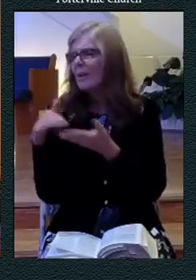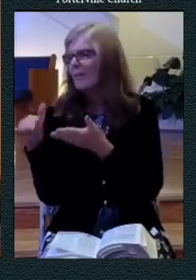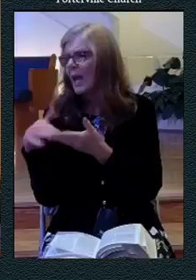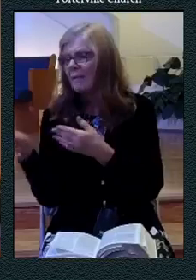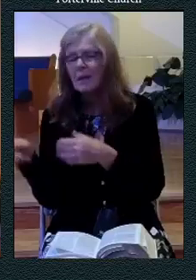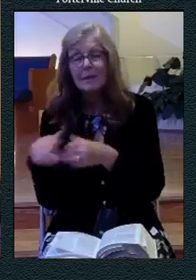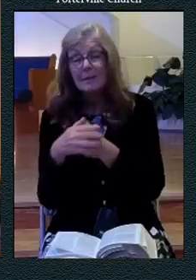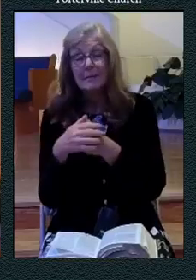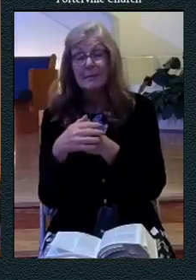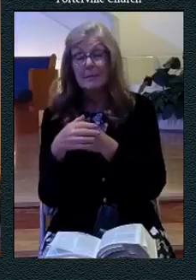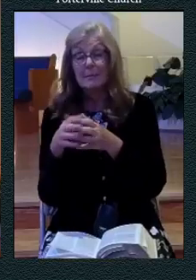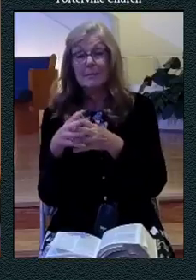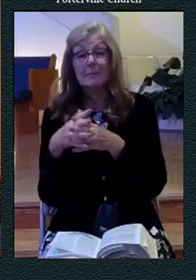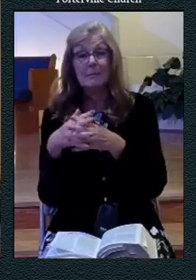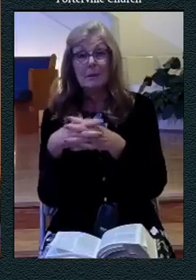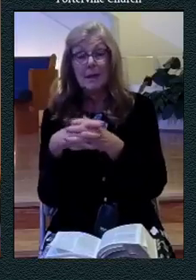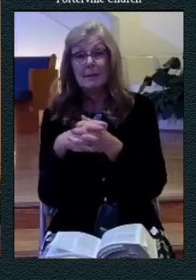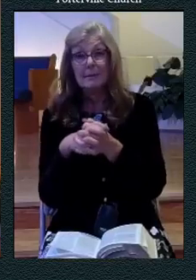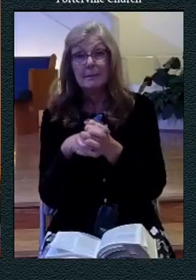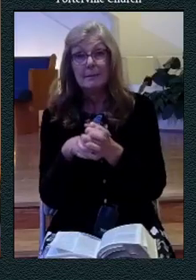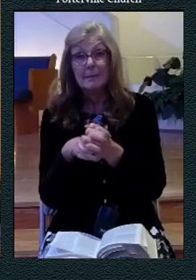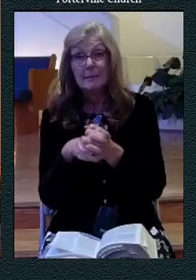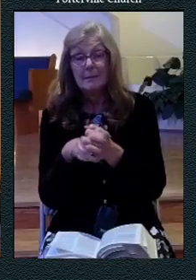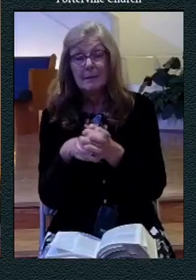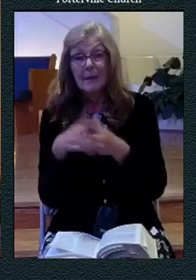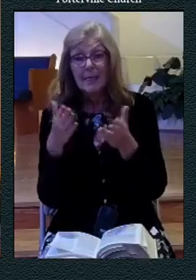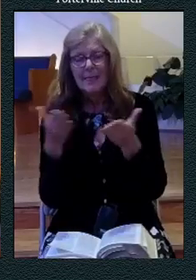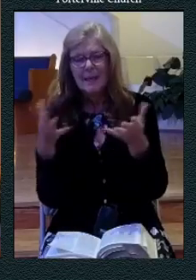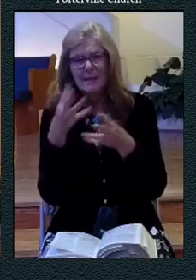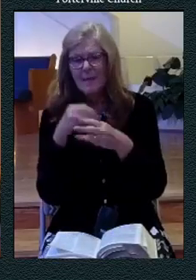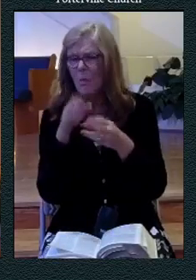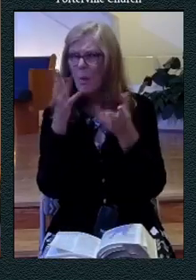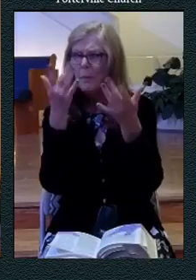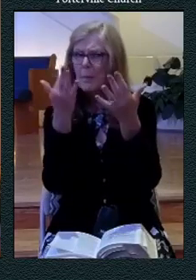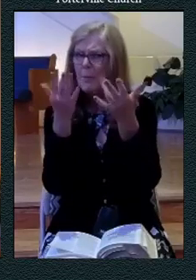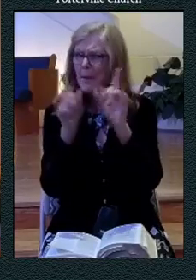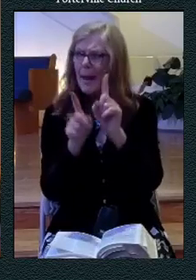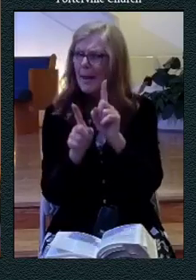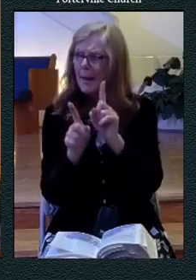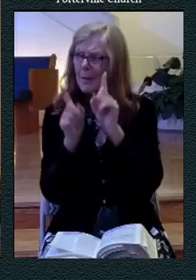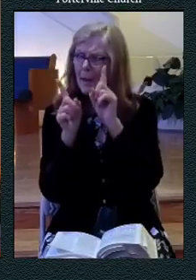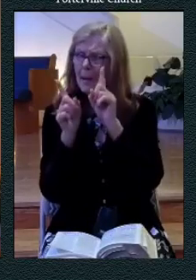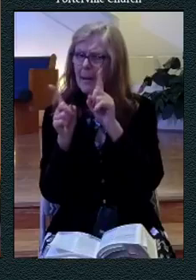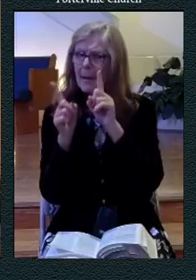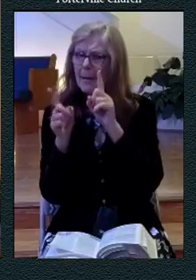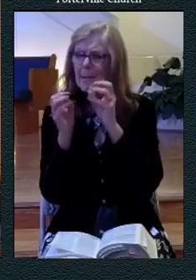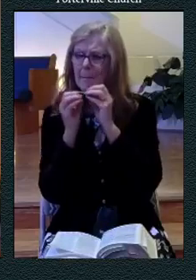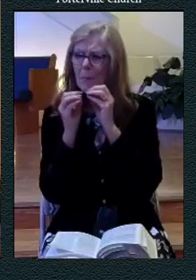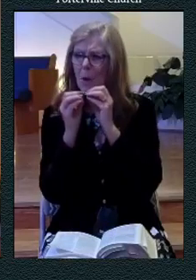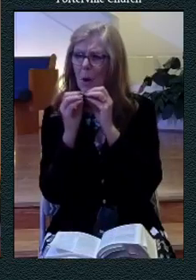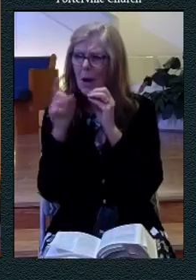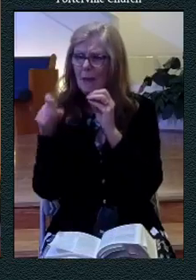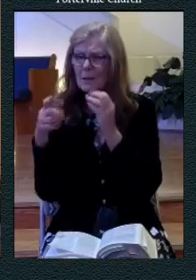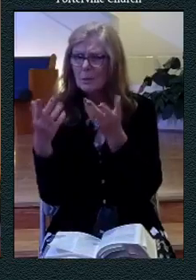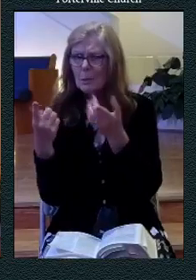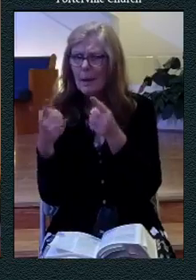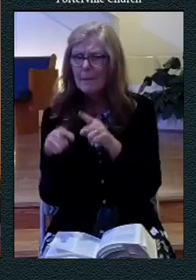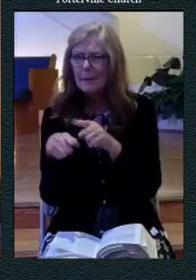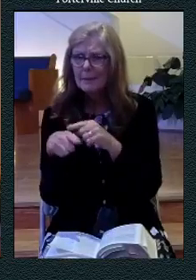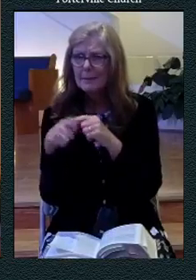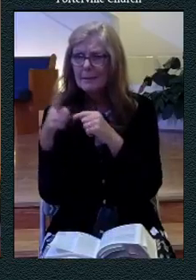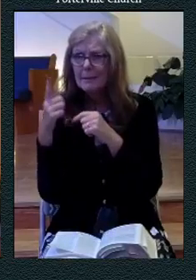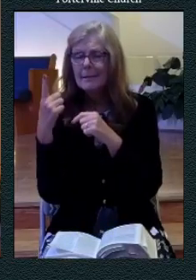You know, there's things involved in this picture, and we say, wait a minute, more than that has to be happening. You know, the sin thing has to be